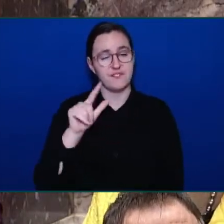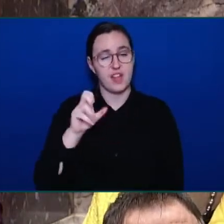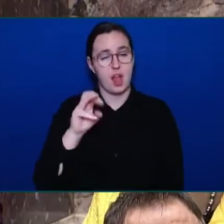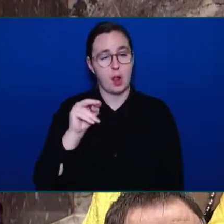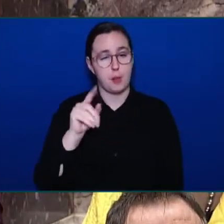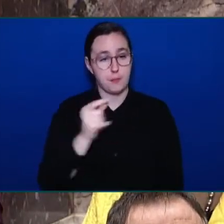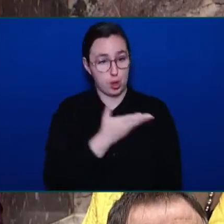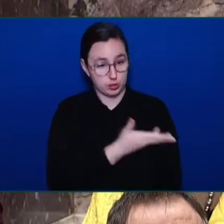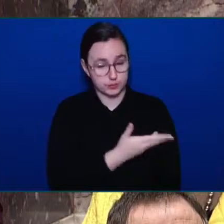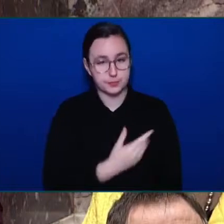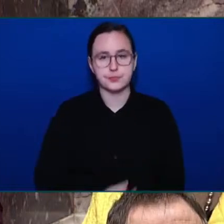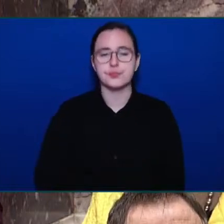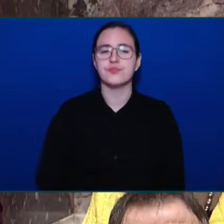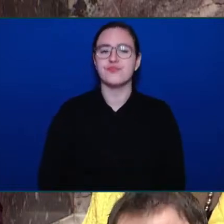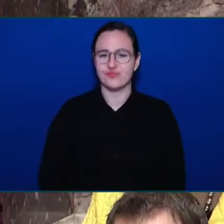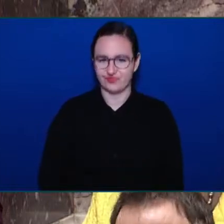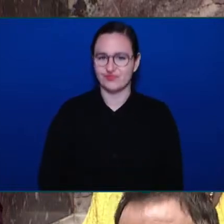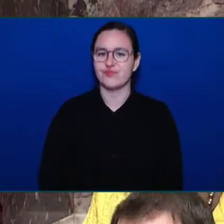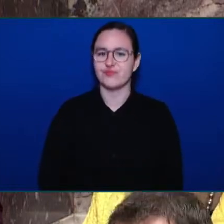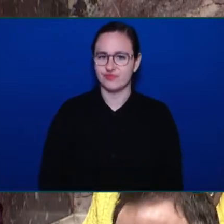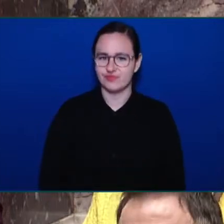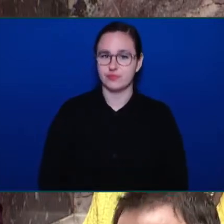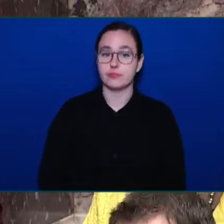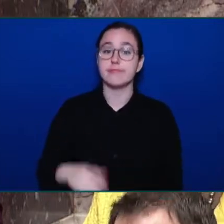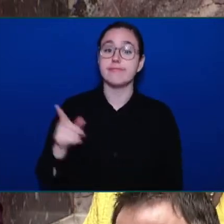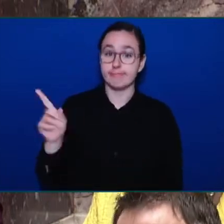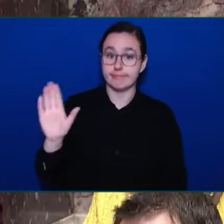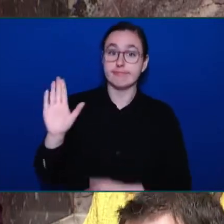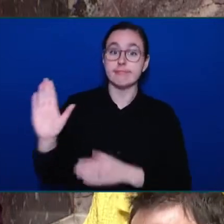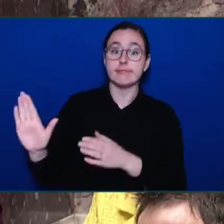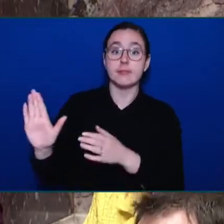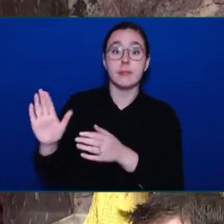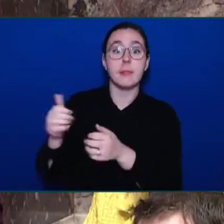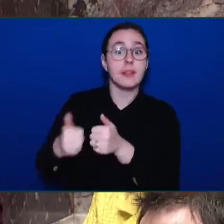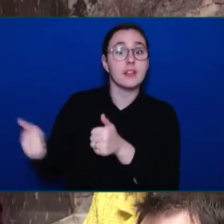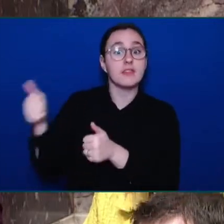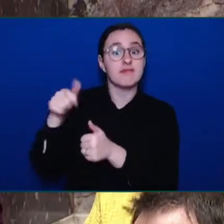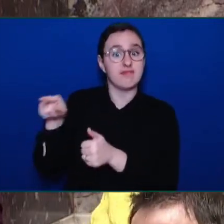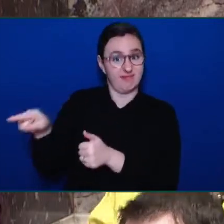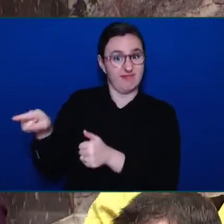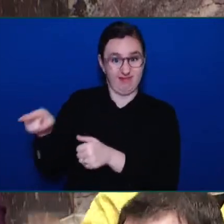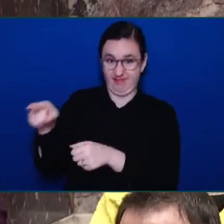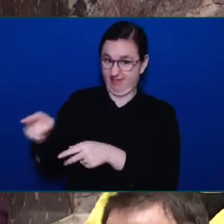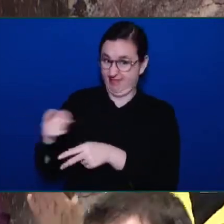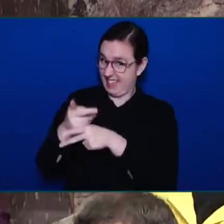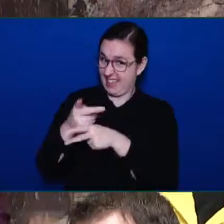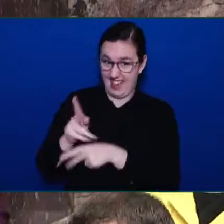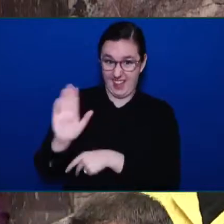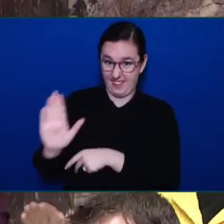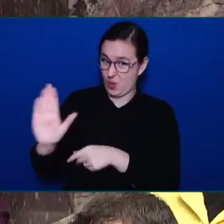for healthcare went up every single year that this side of the House was in government.